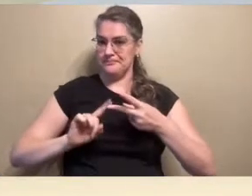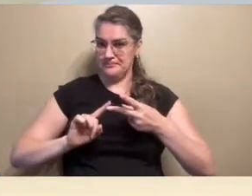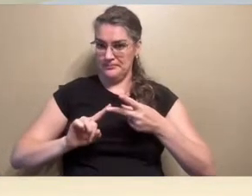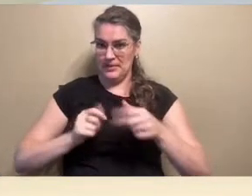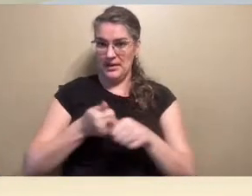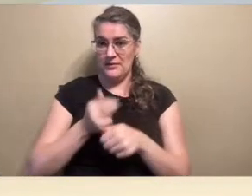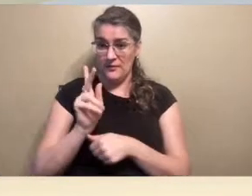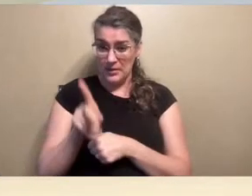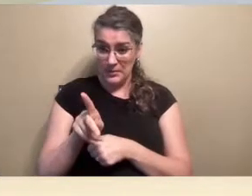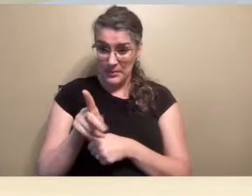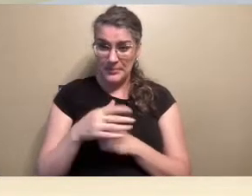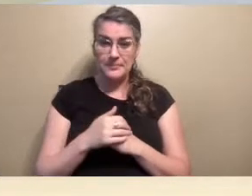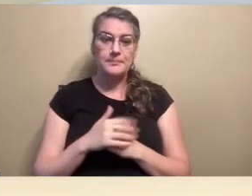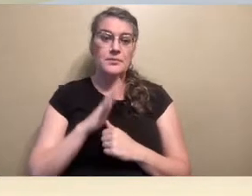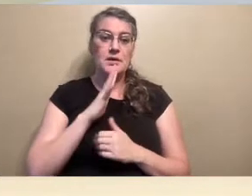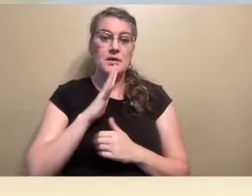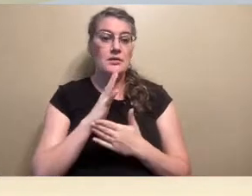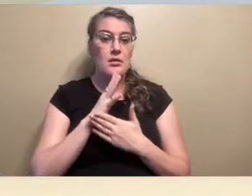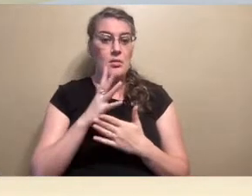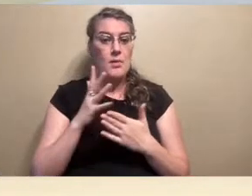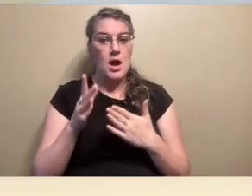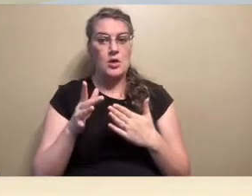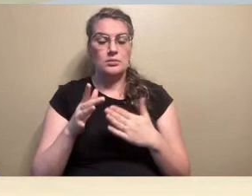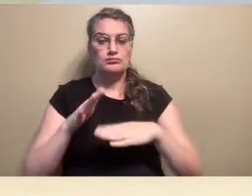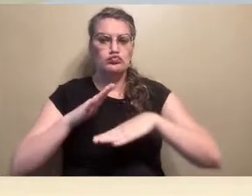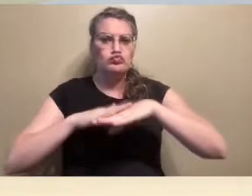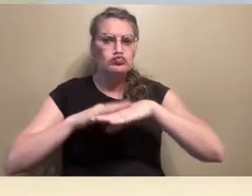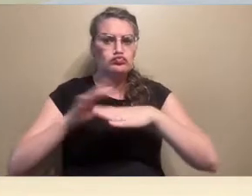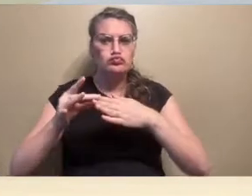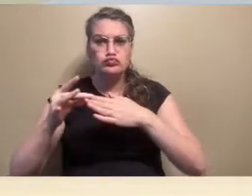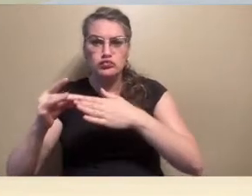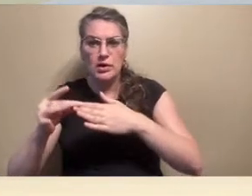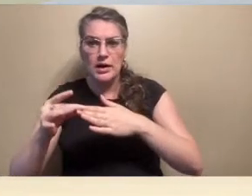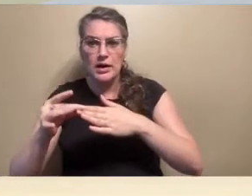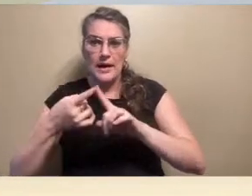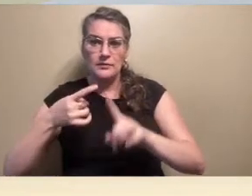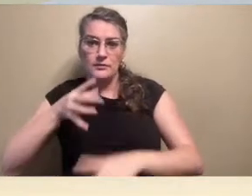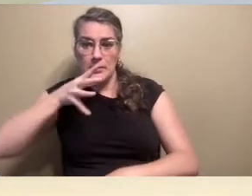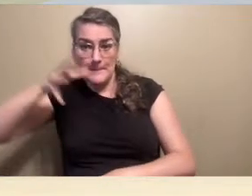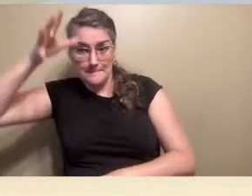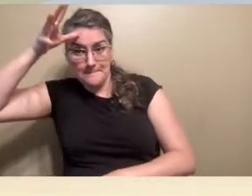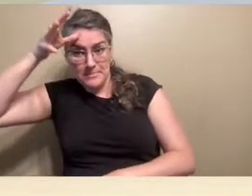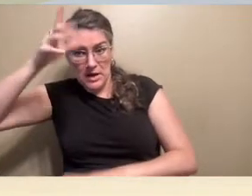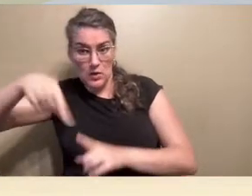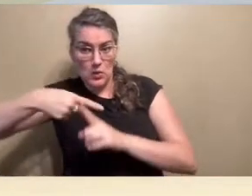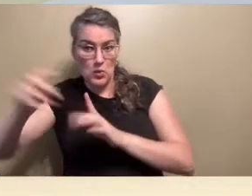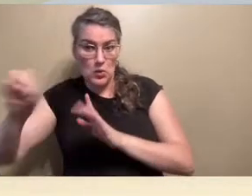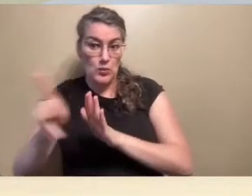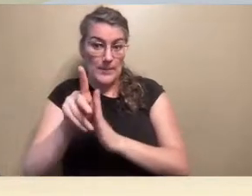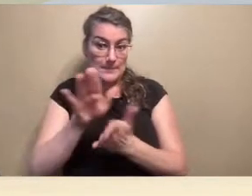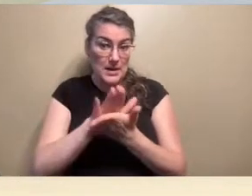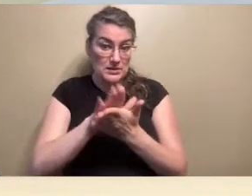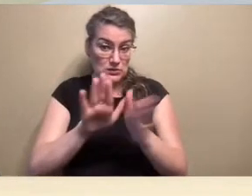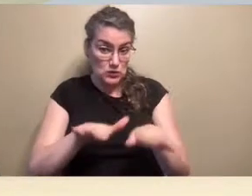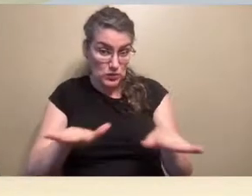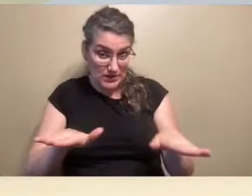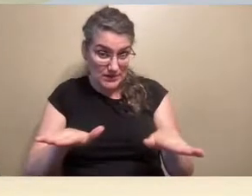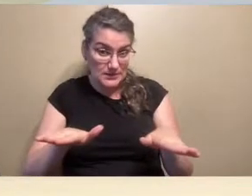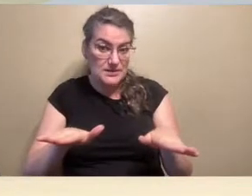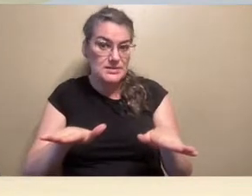that there will be some guidance coming for parents who have children in school. Can you give us a sense